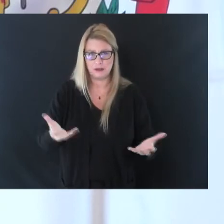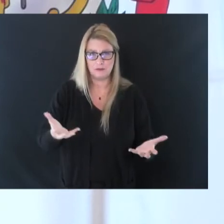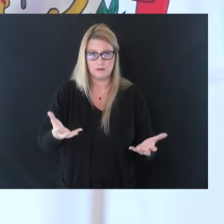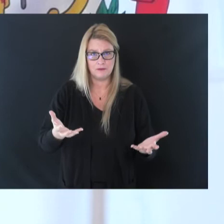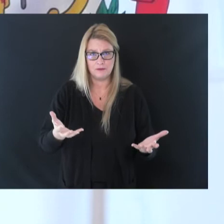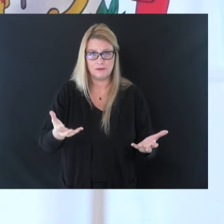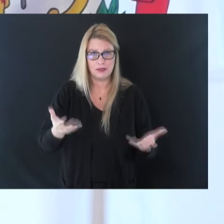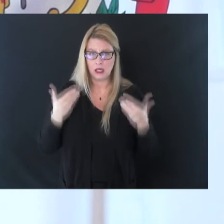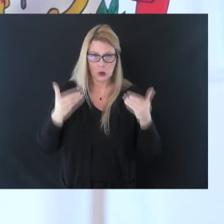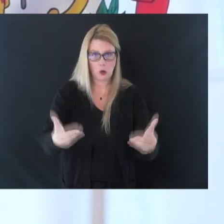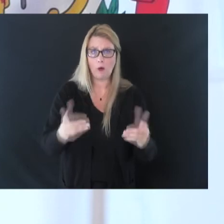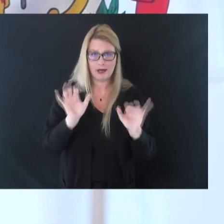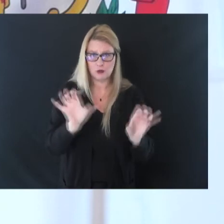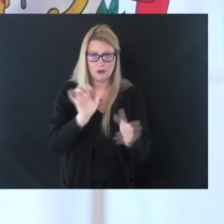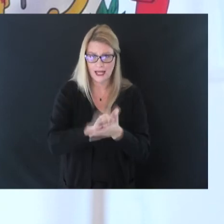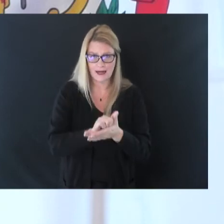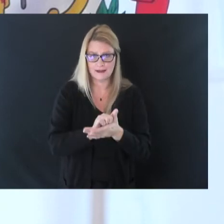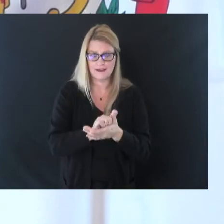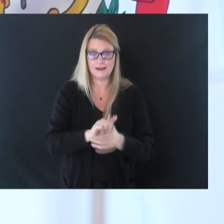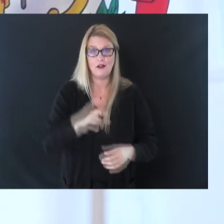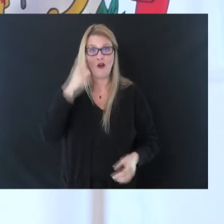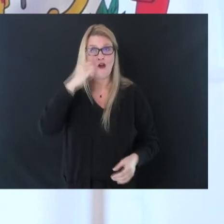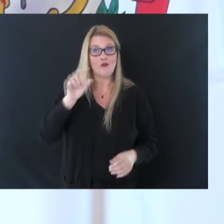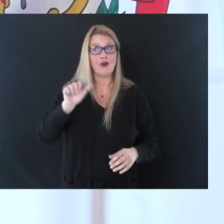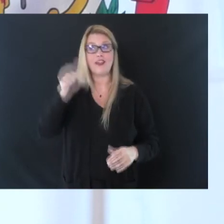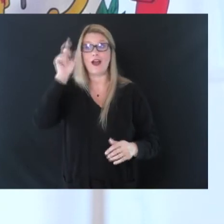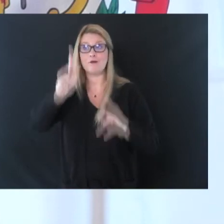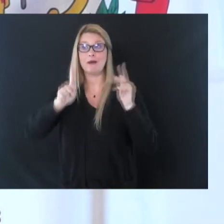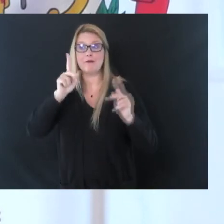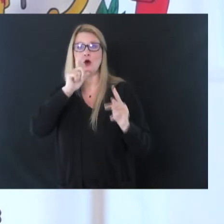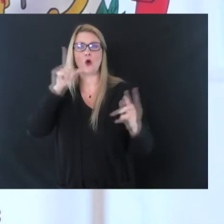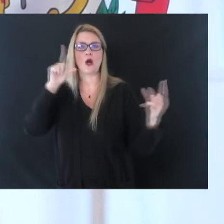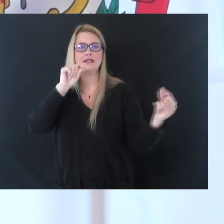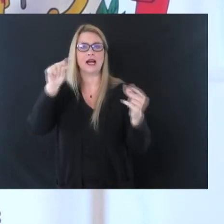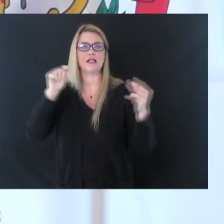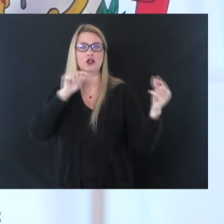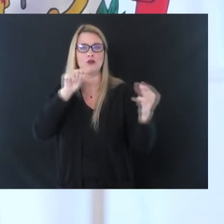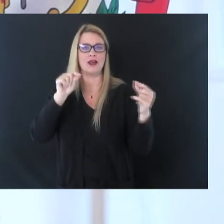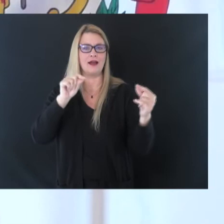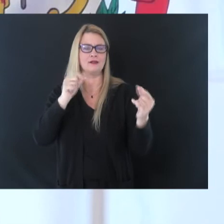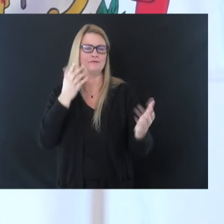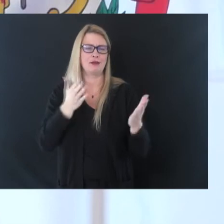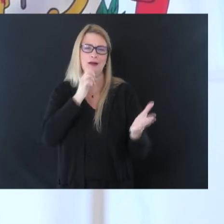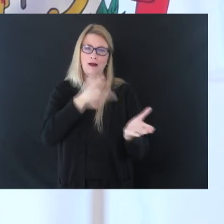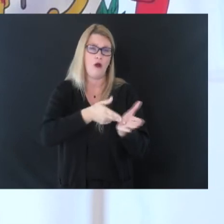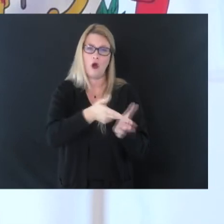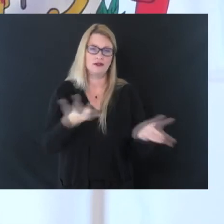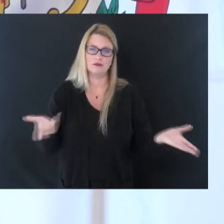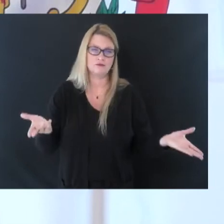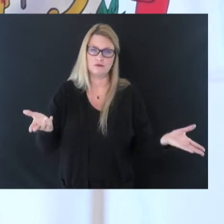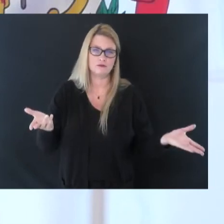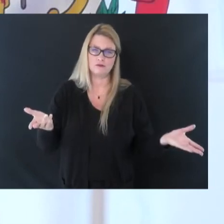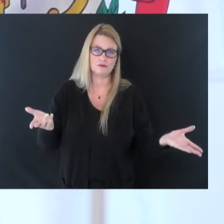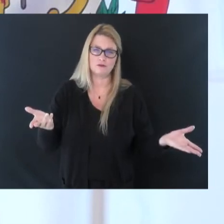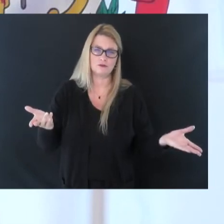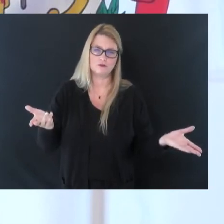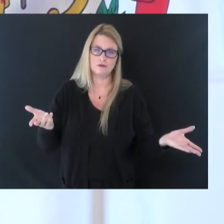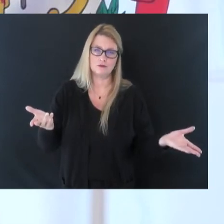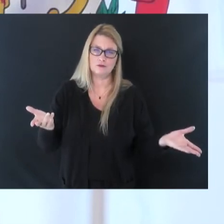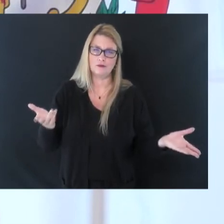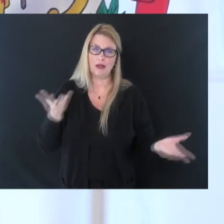well. Now, for those that are telling you can't do that, they're not telling you the truth. From the standpoint of